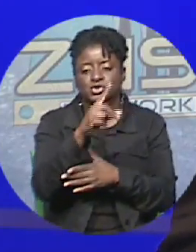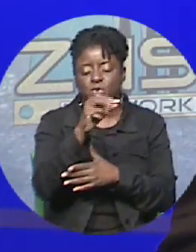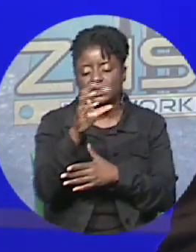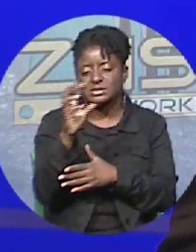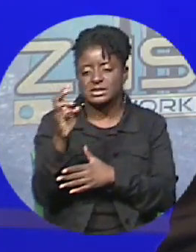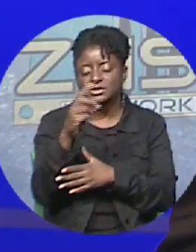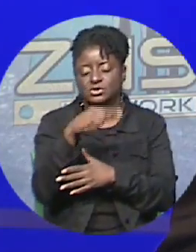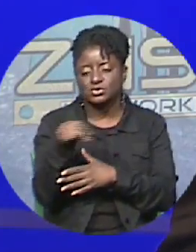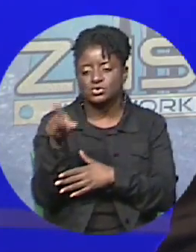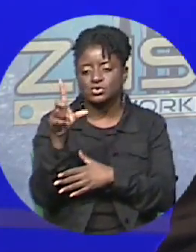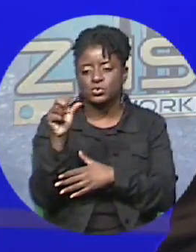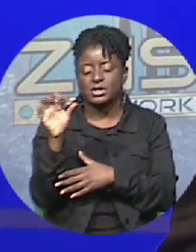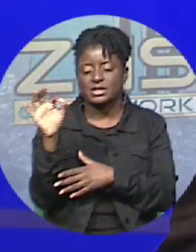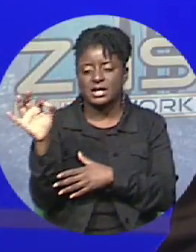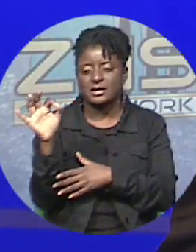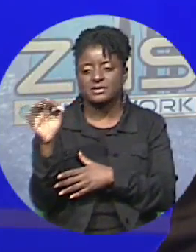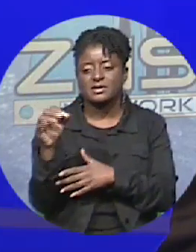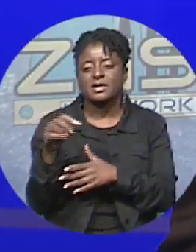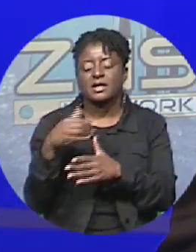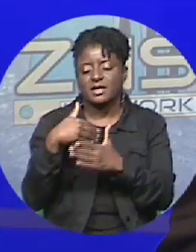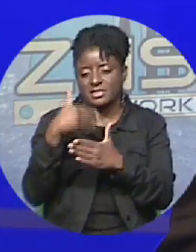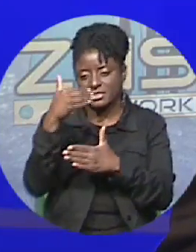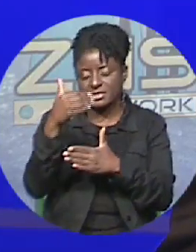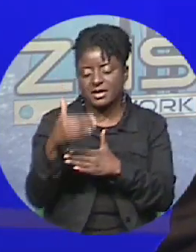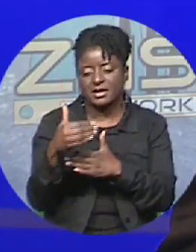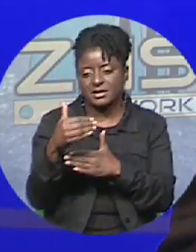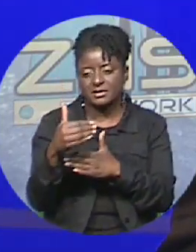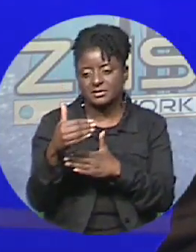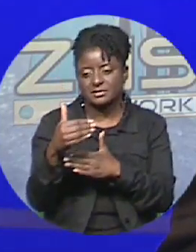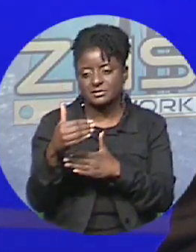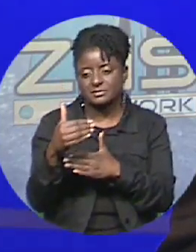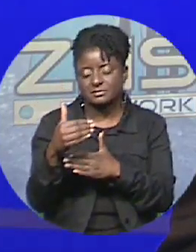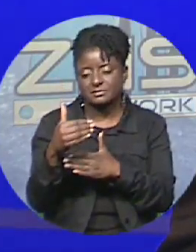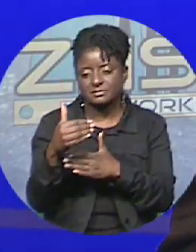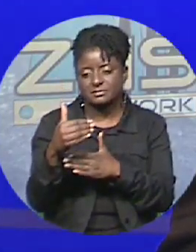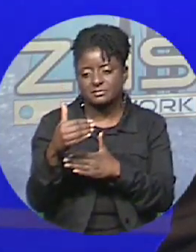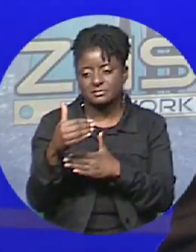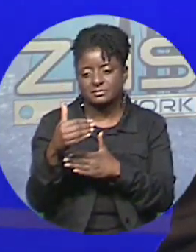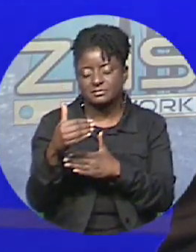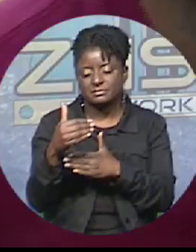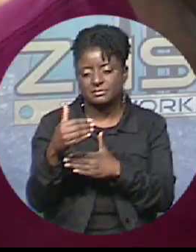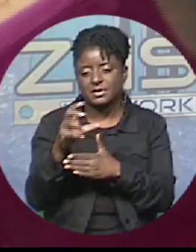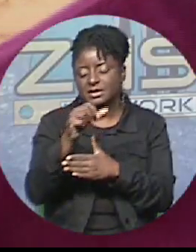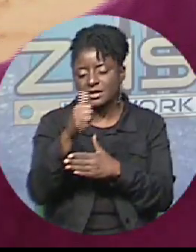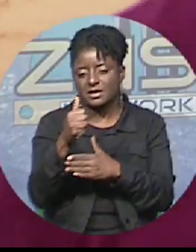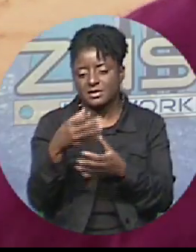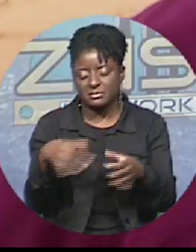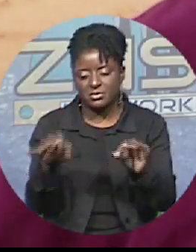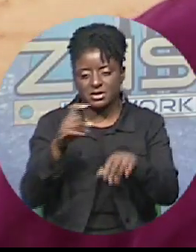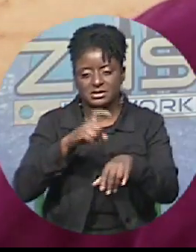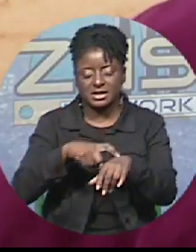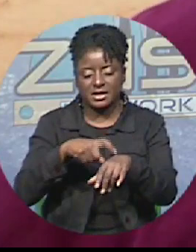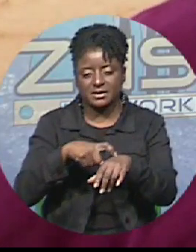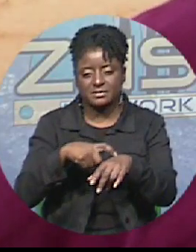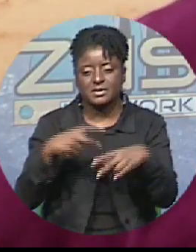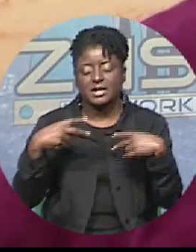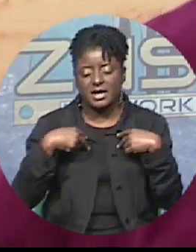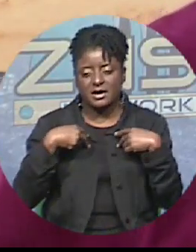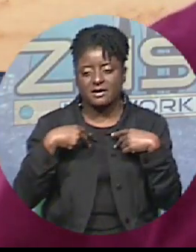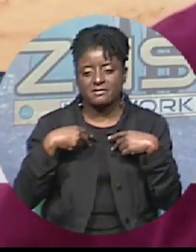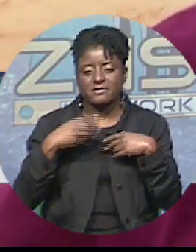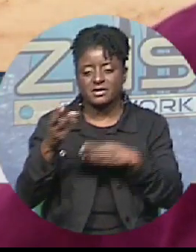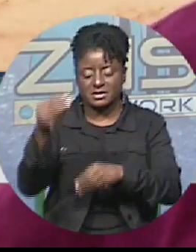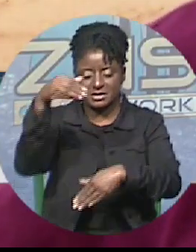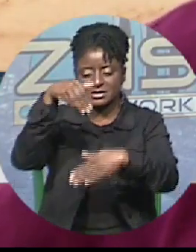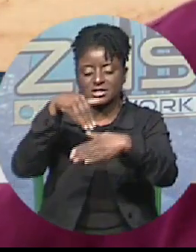that event will be preceded by another significant moment in Bahamian sports history. We will hold an induction ceremony at Government House